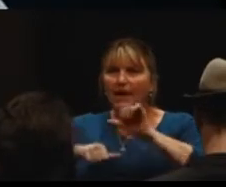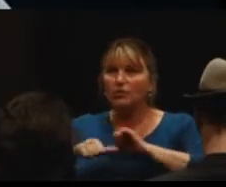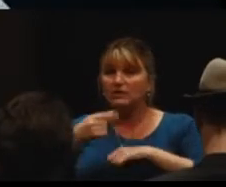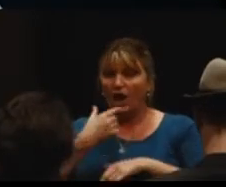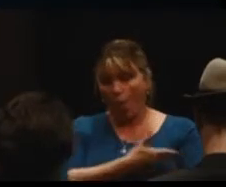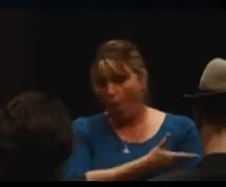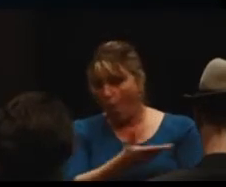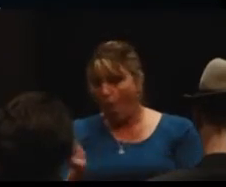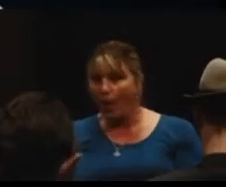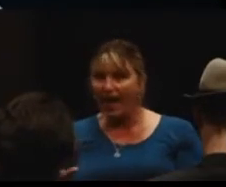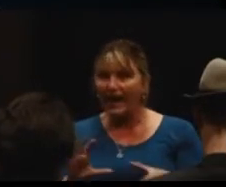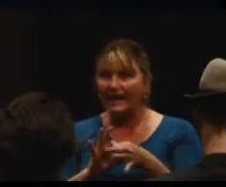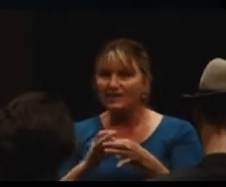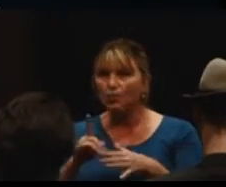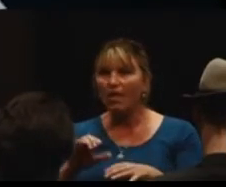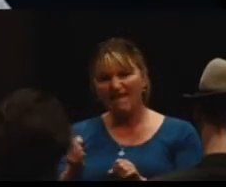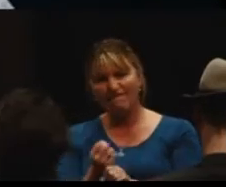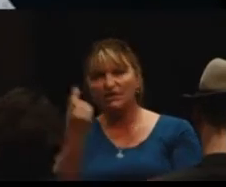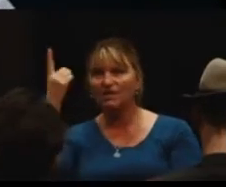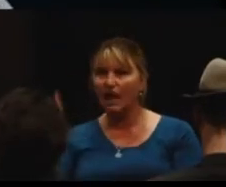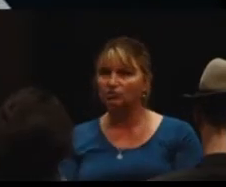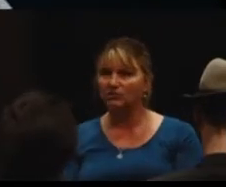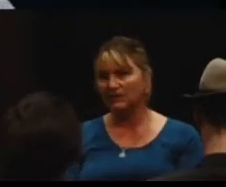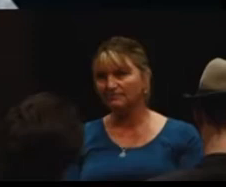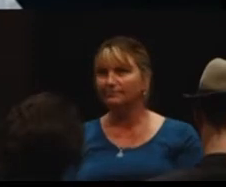connected to the invention of electricity.